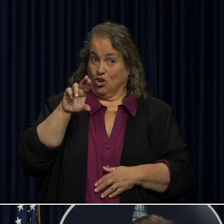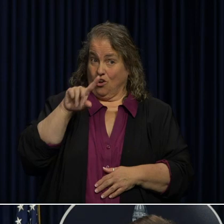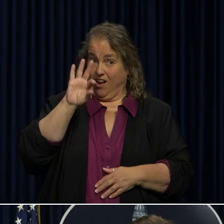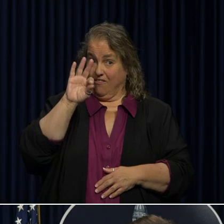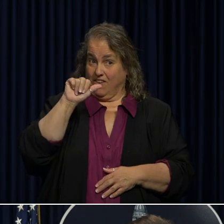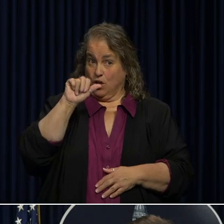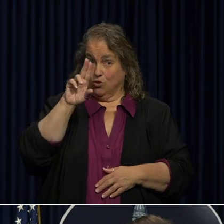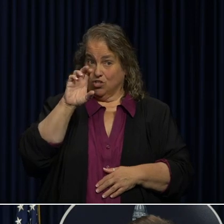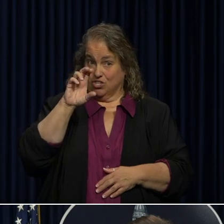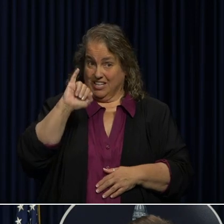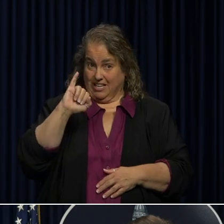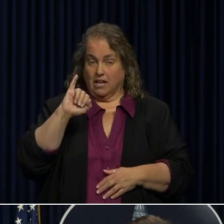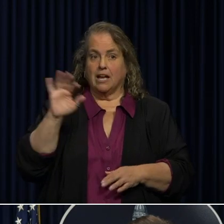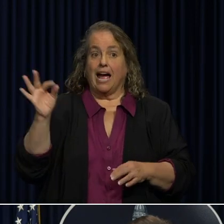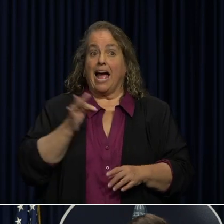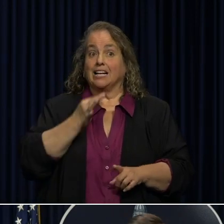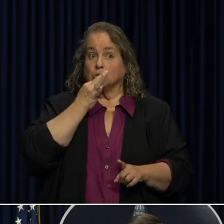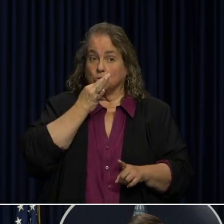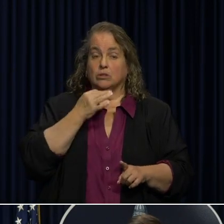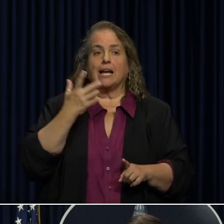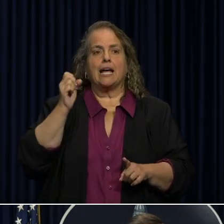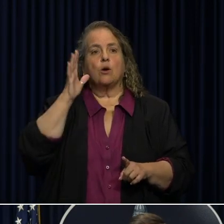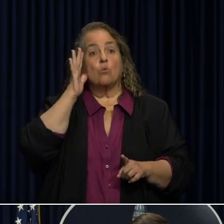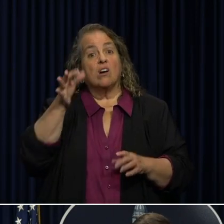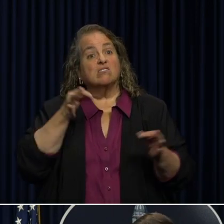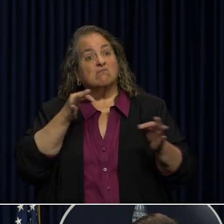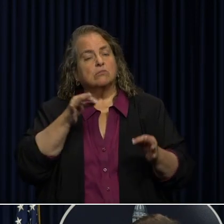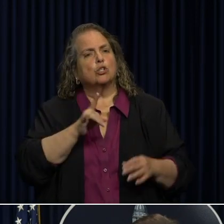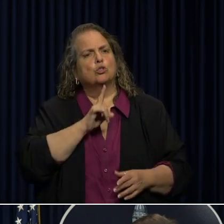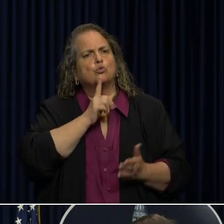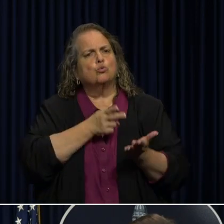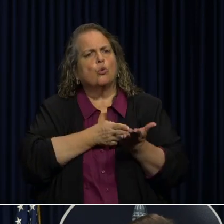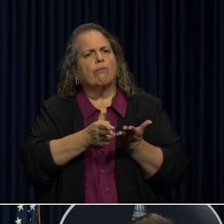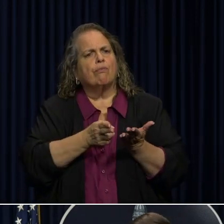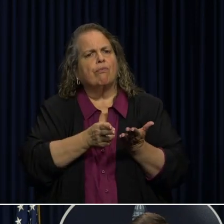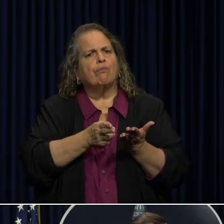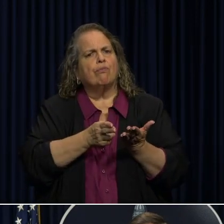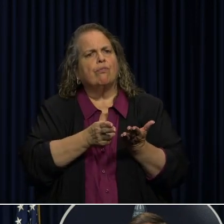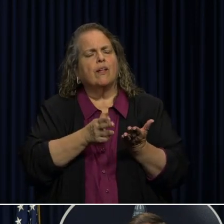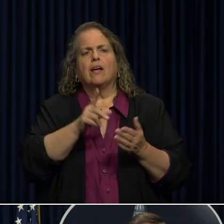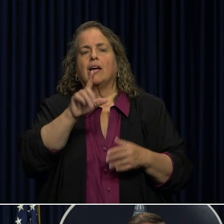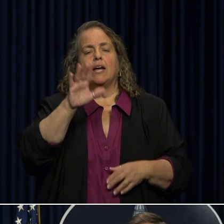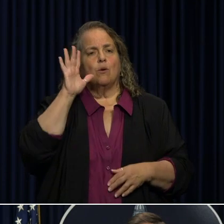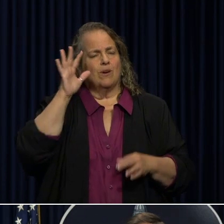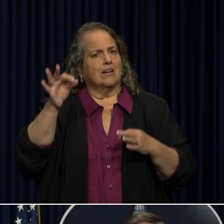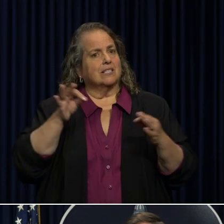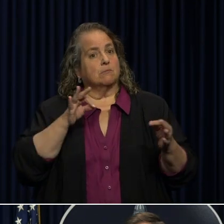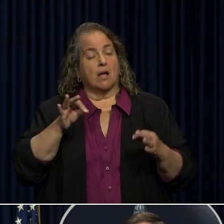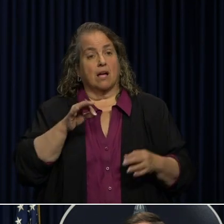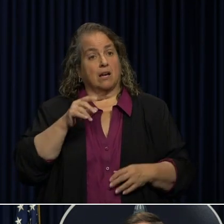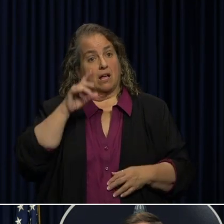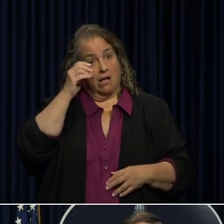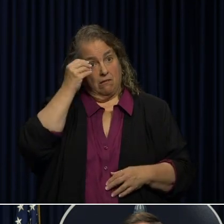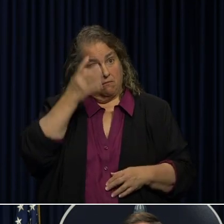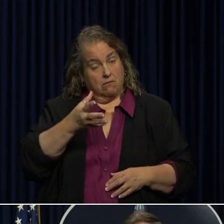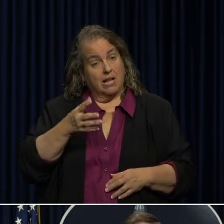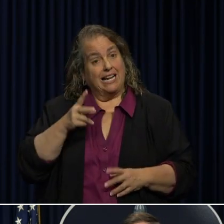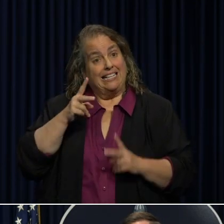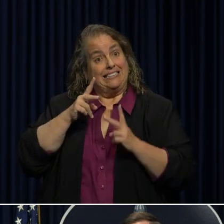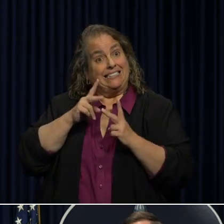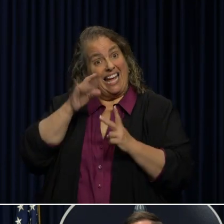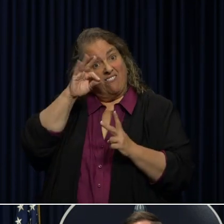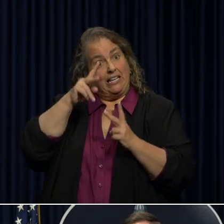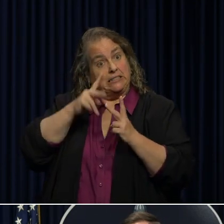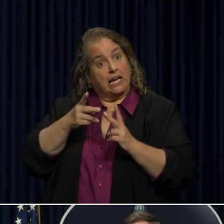you, and what's the truth, is it not only is that they lost more lives in the second spike than the first,